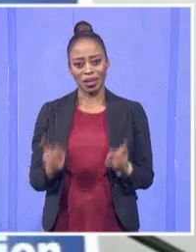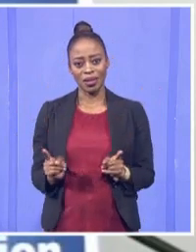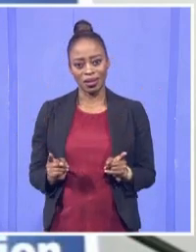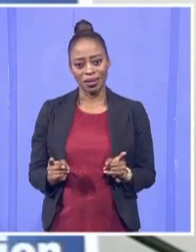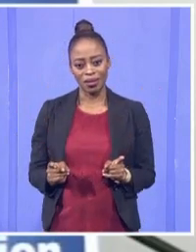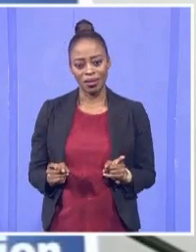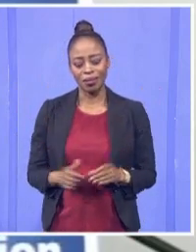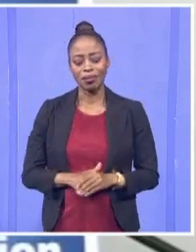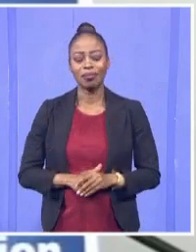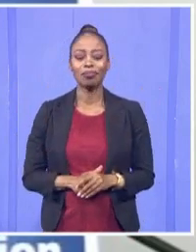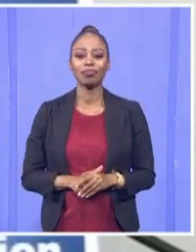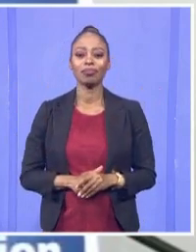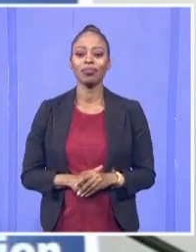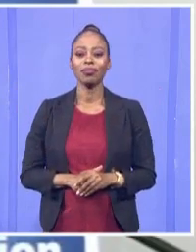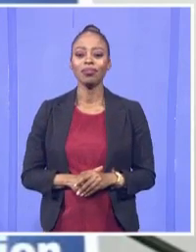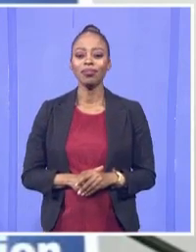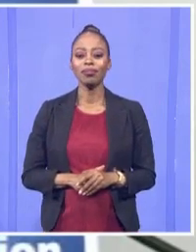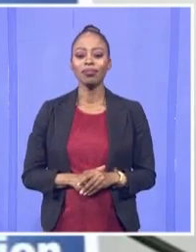of calls.